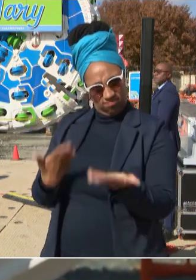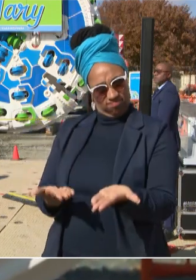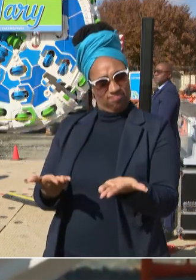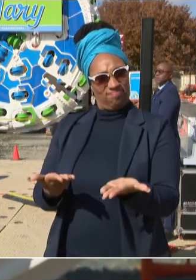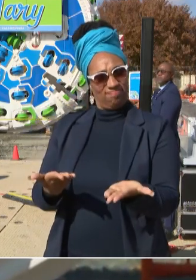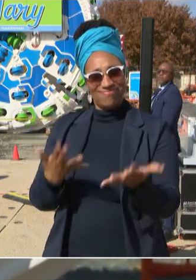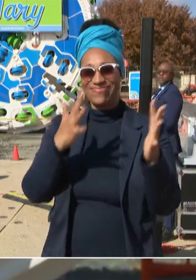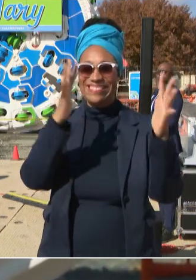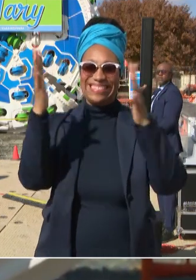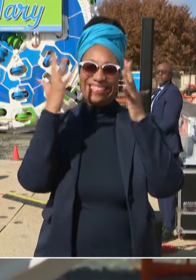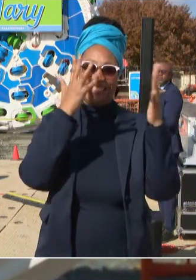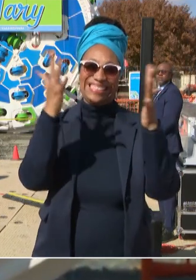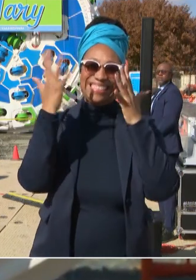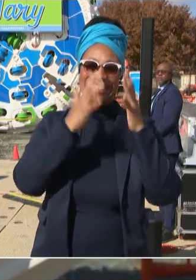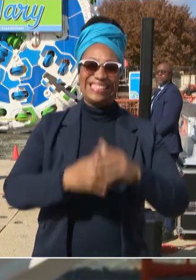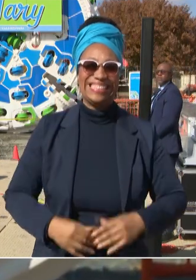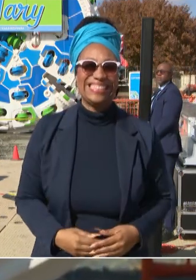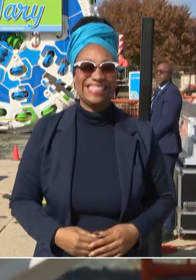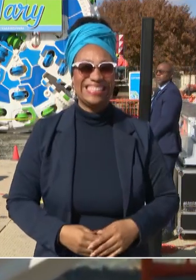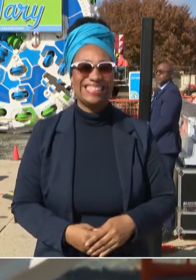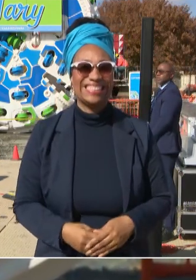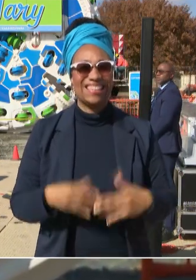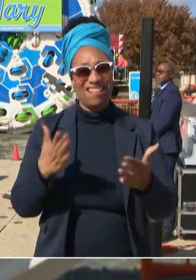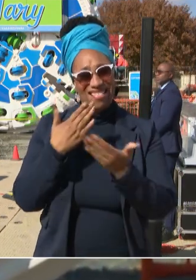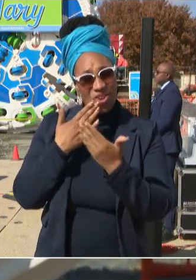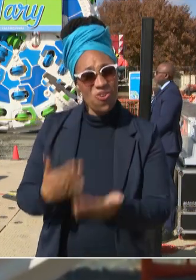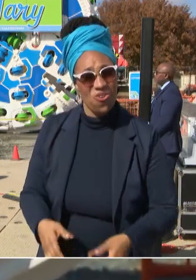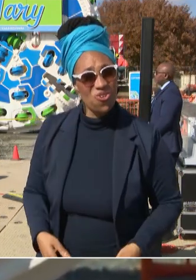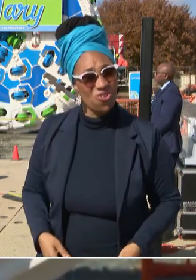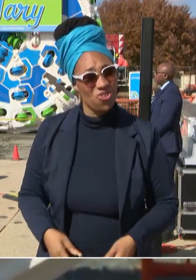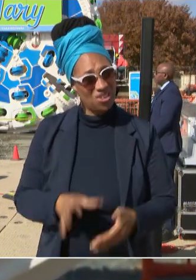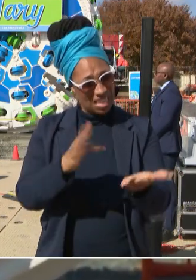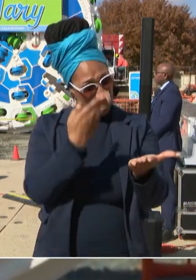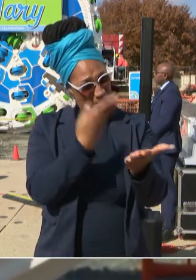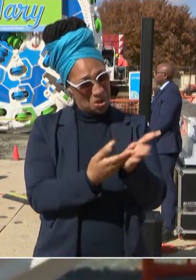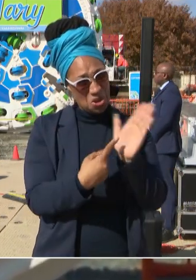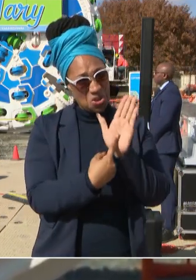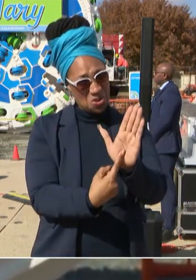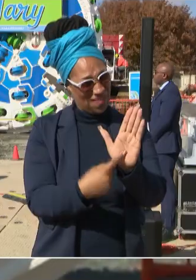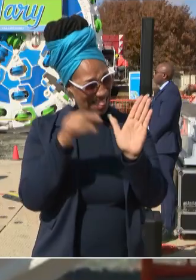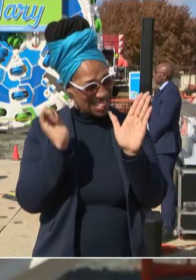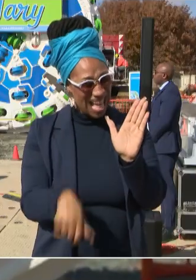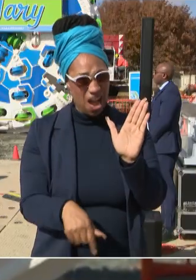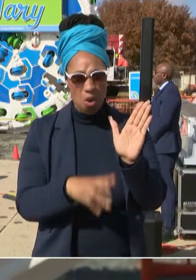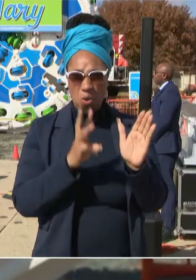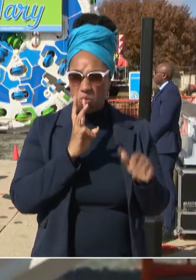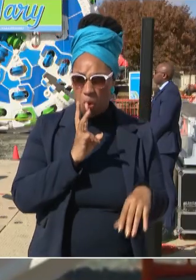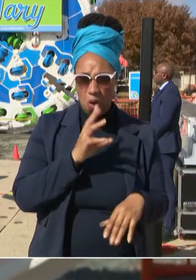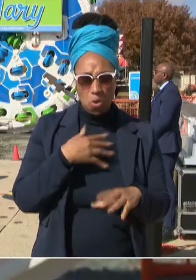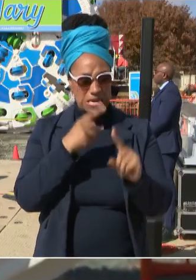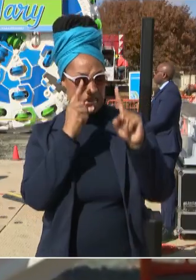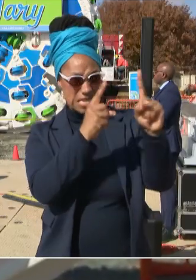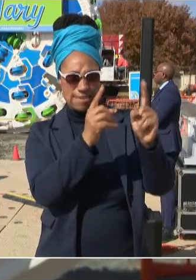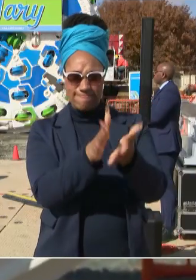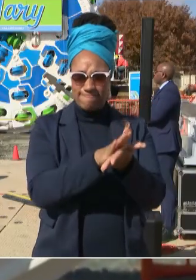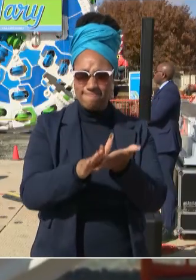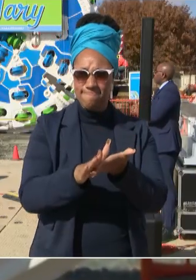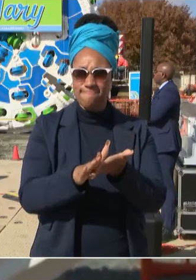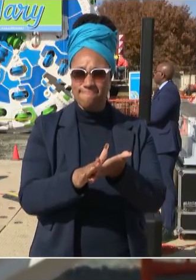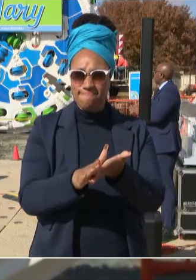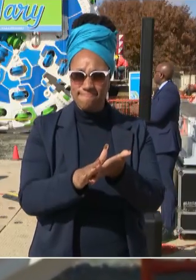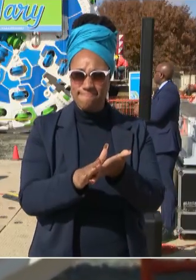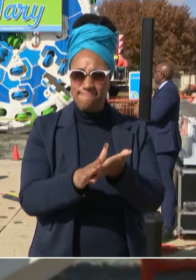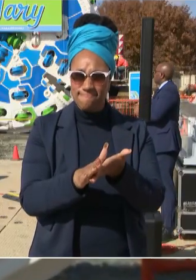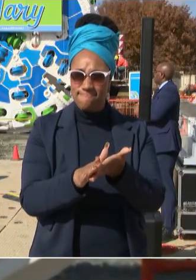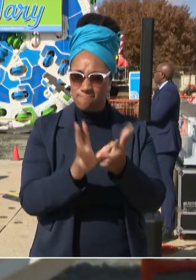The proof is truly in the water. It has been, just a couple of years that we've been in service now, and the